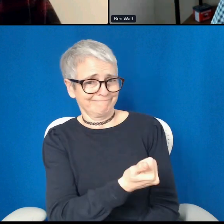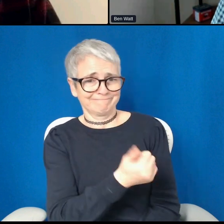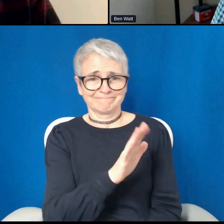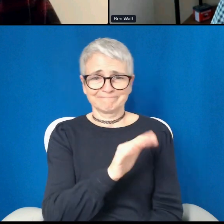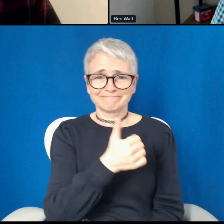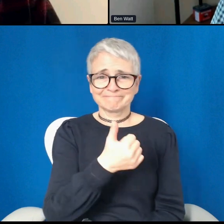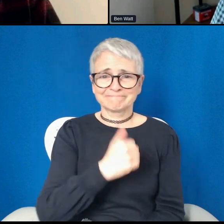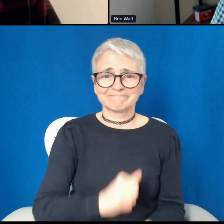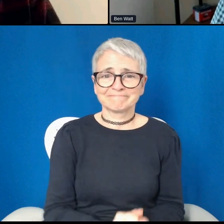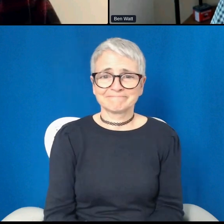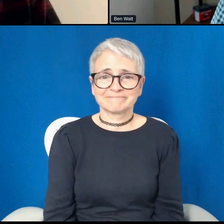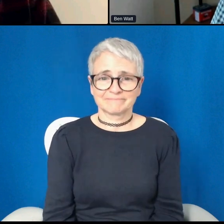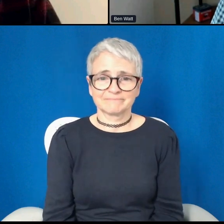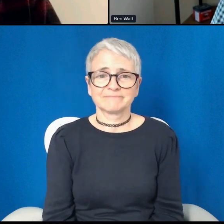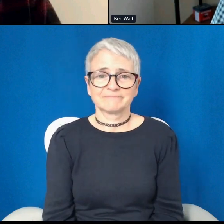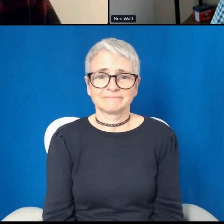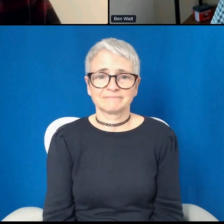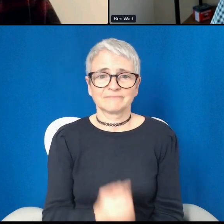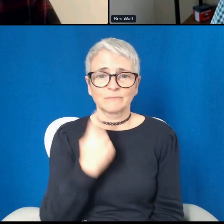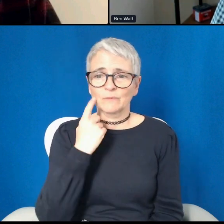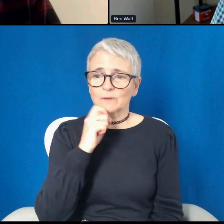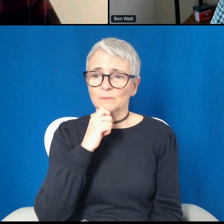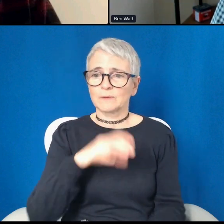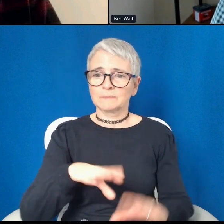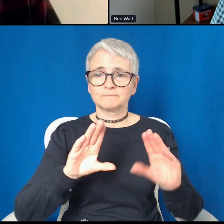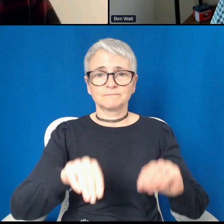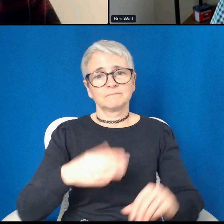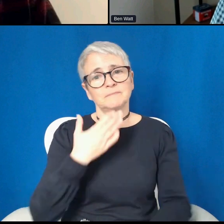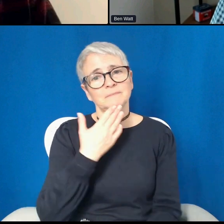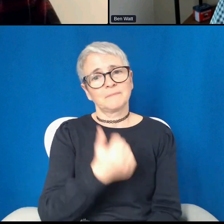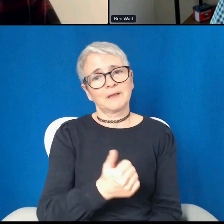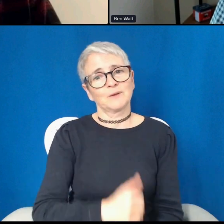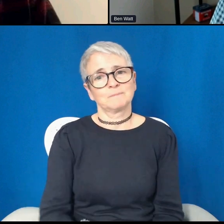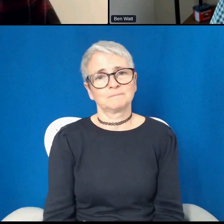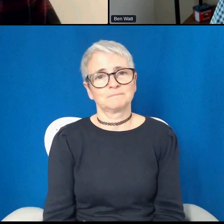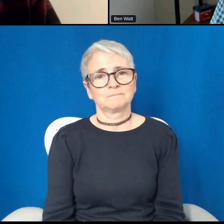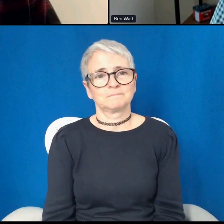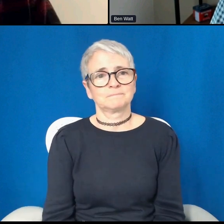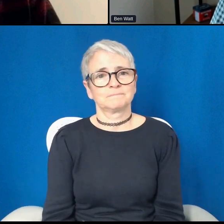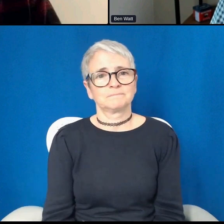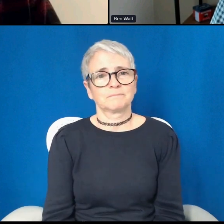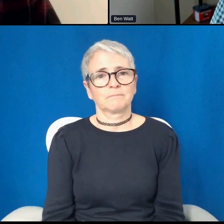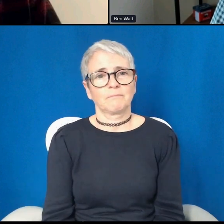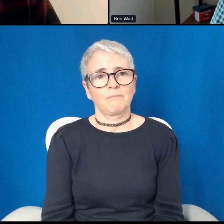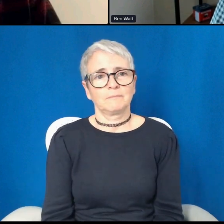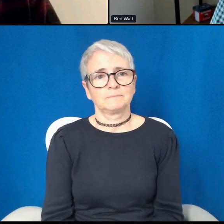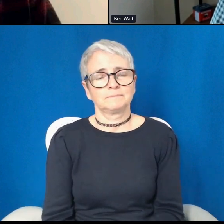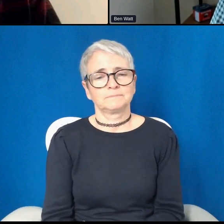a couple of minutes and then the session will obviously end. So thank you very much, everyone. Thank you.